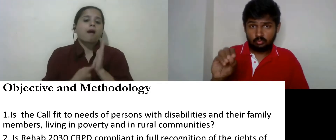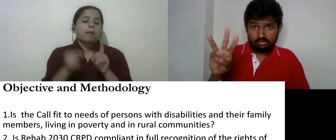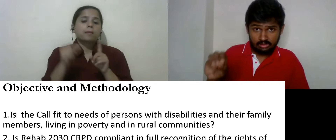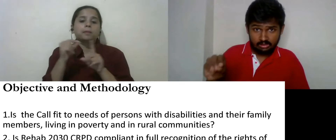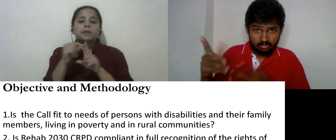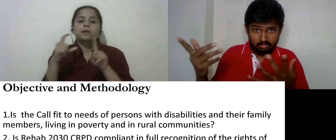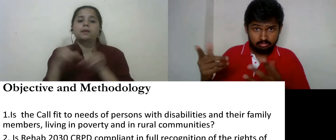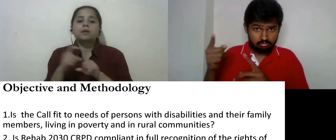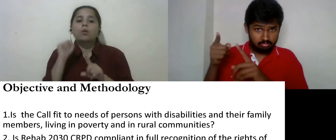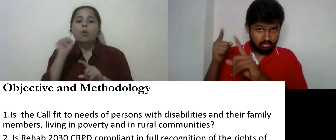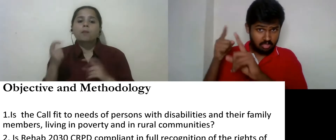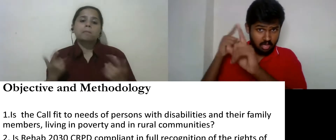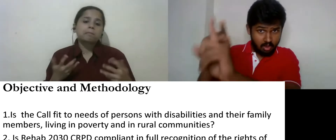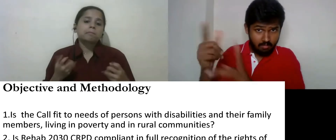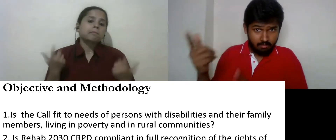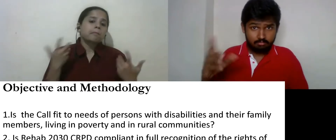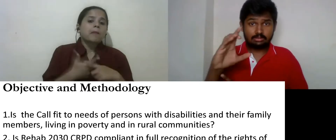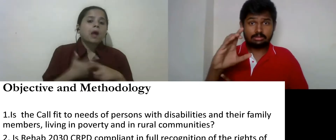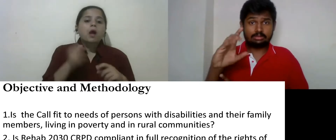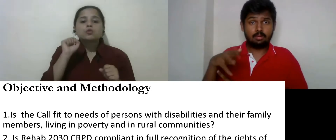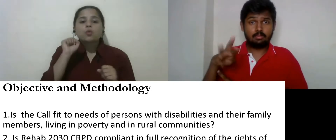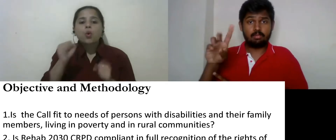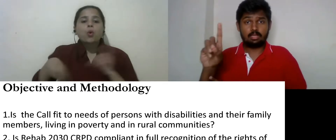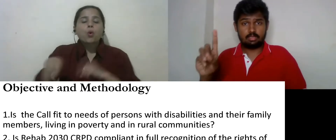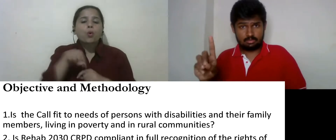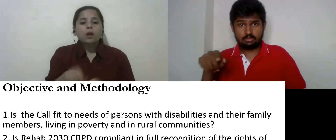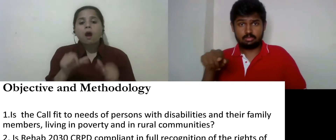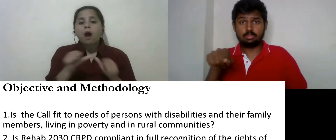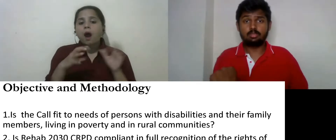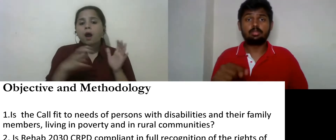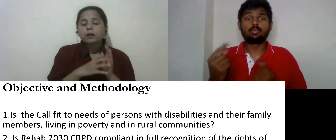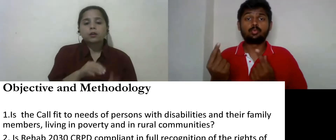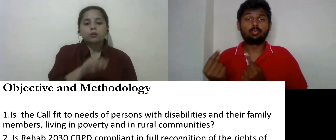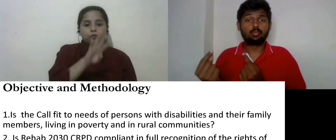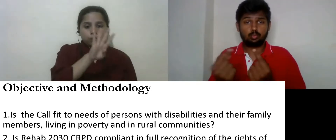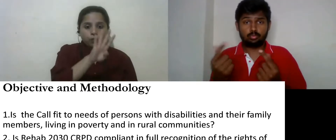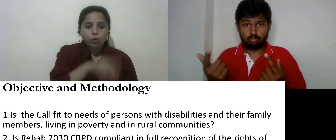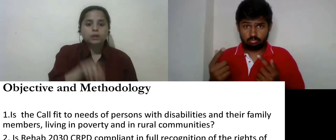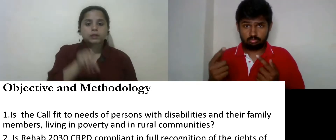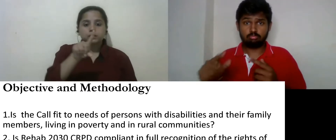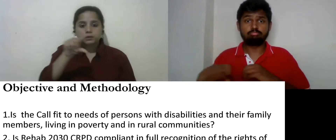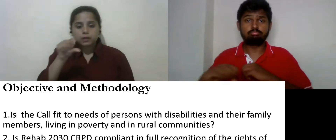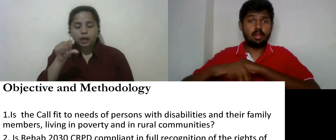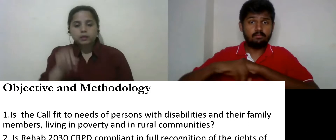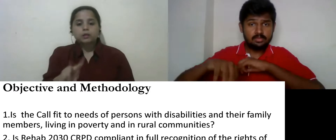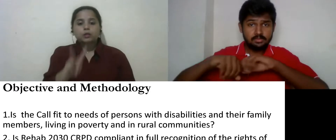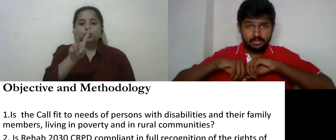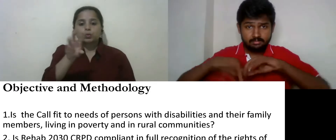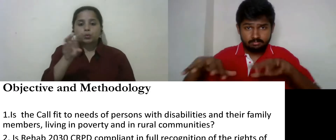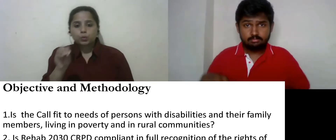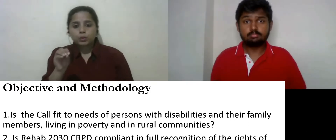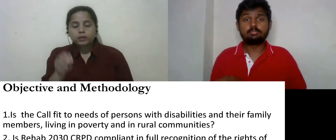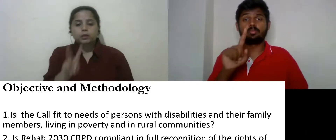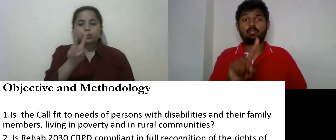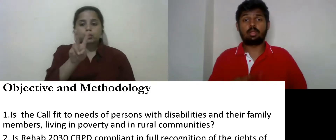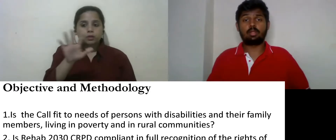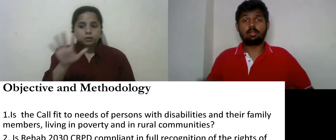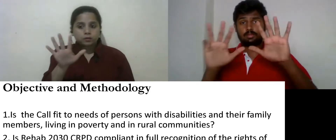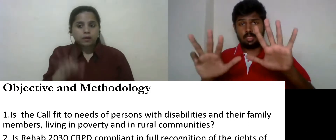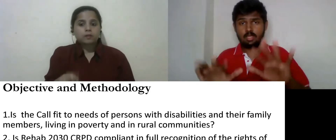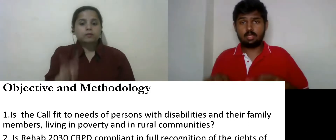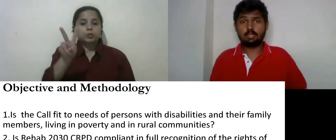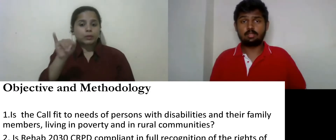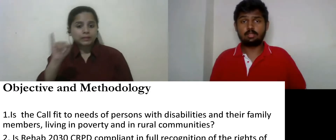at Articles 4, 19, 20, 25, and 26. Thirdly, what important issues would the WHO resolution address